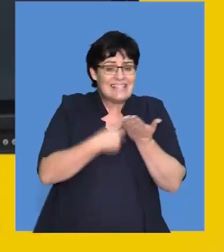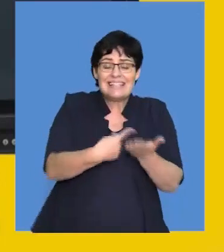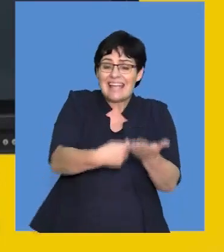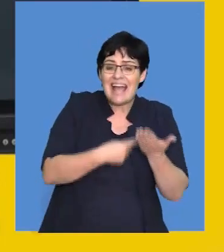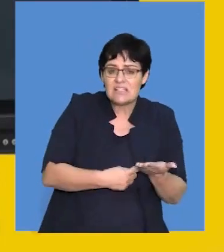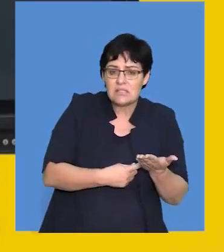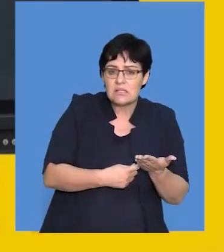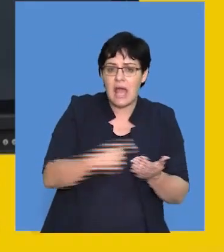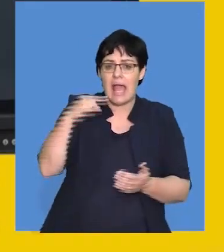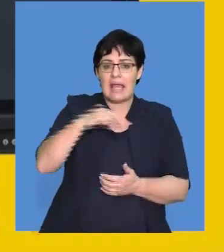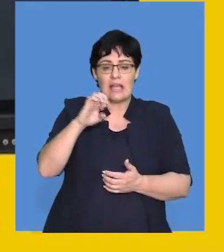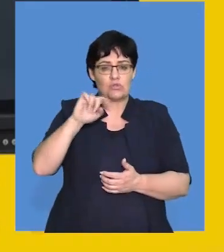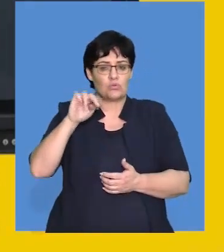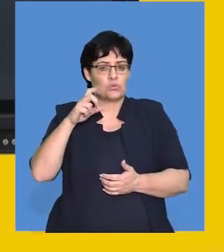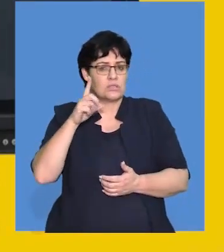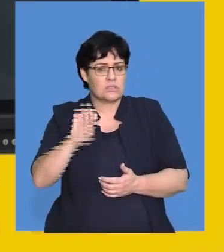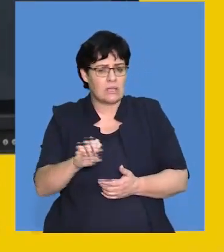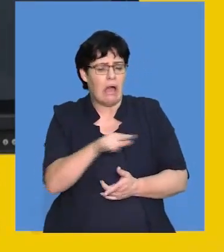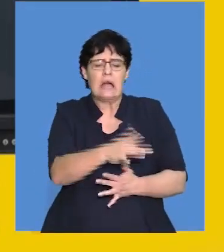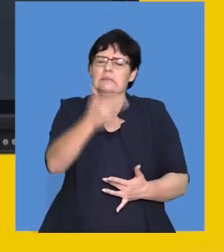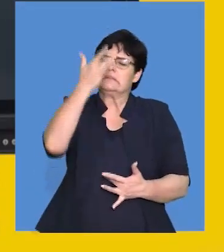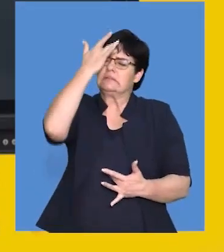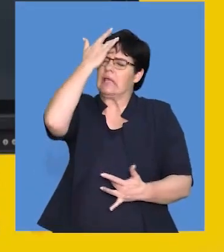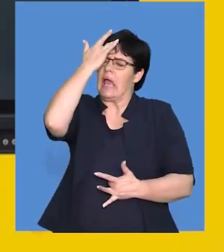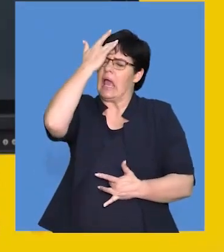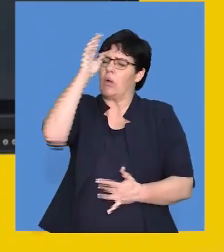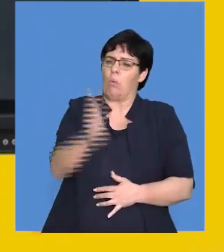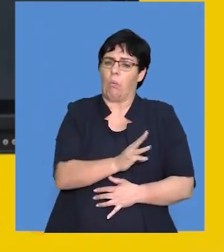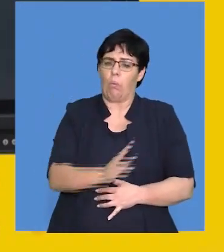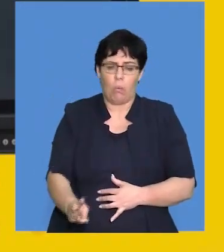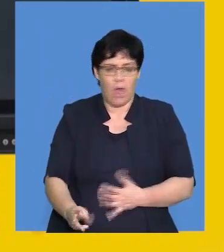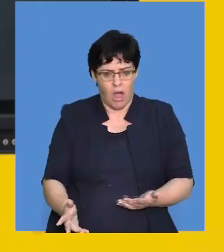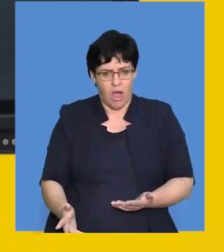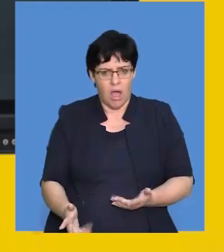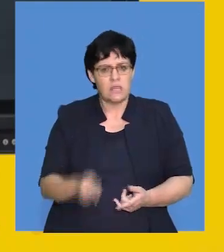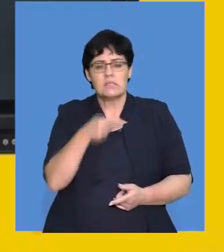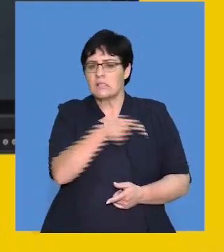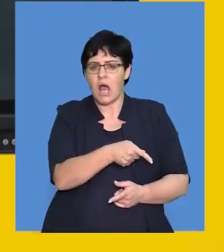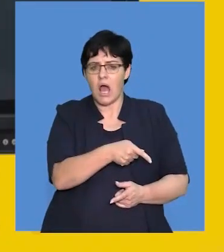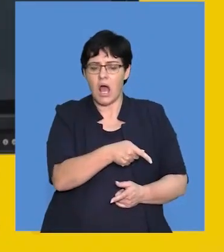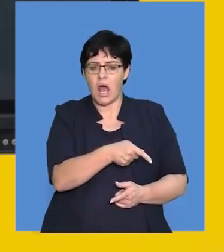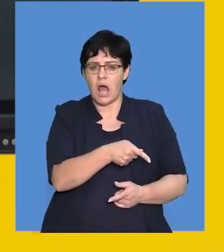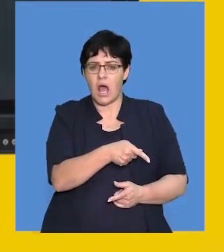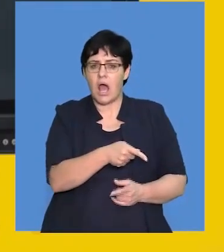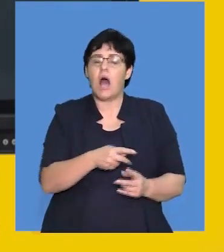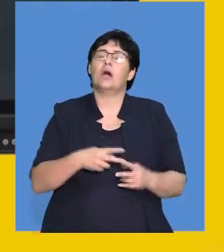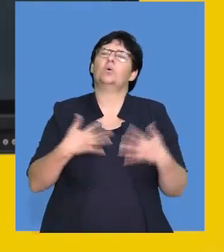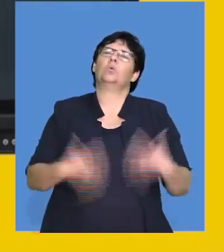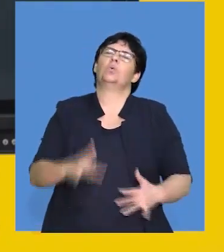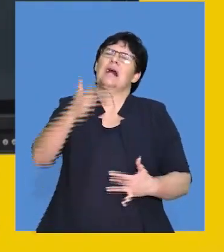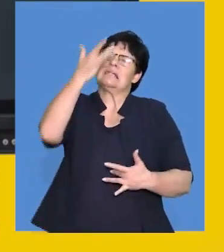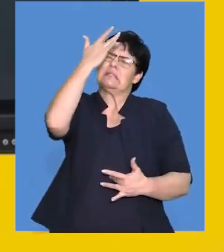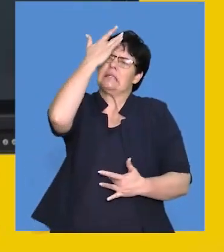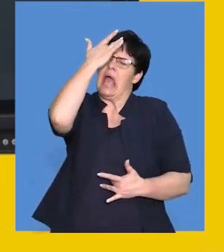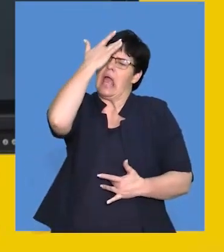about Gertrude, who is so sick, it is ironic that they are saying she is very sick. And